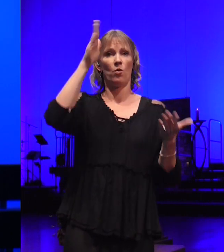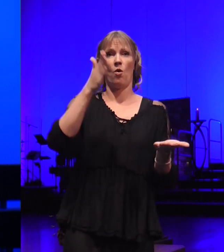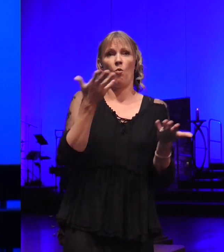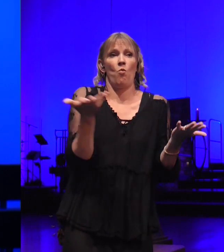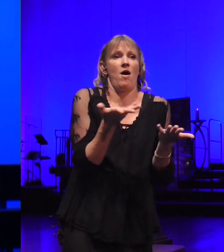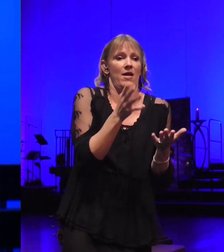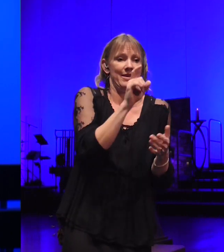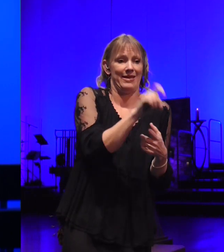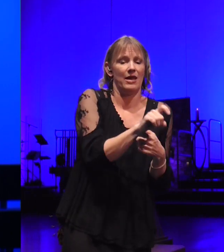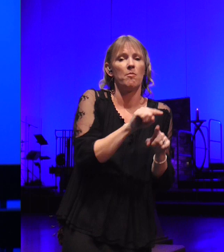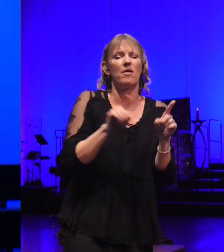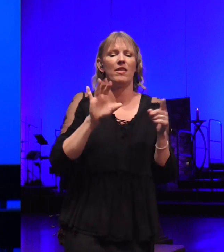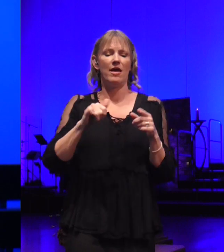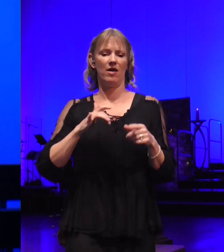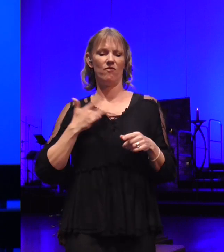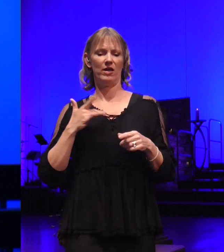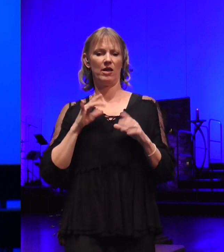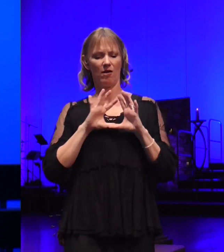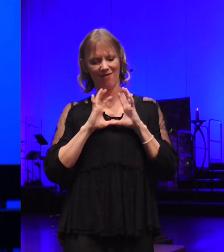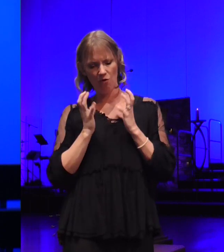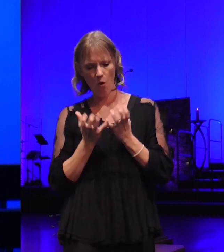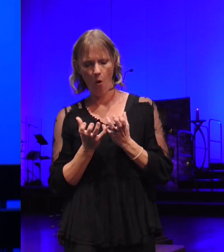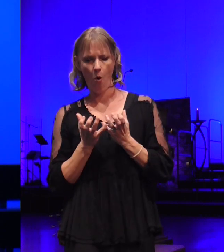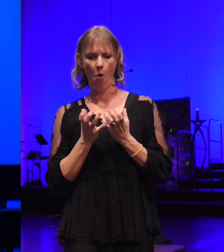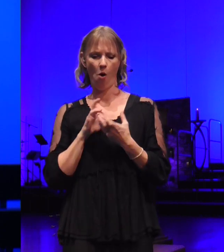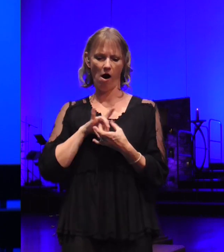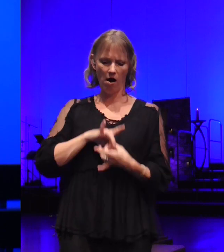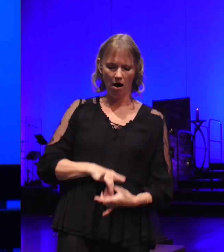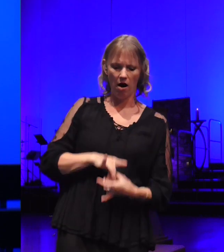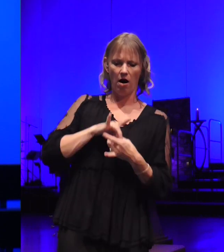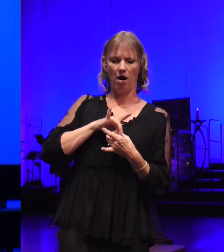that feeling of wholeness, of being one,